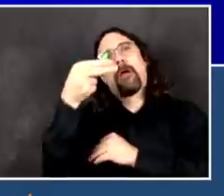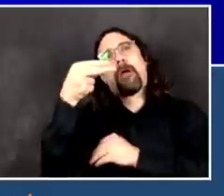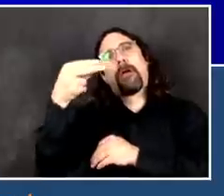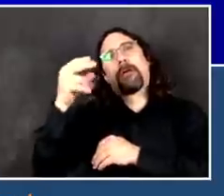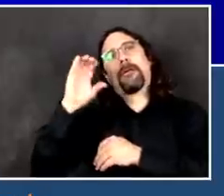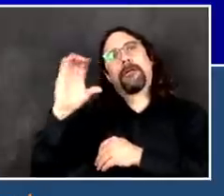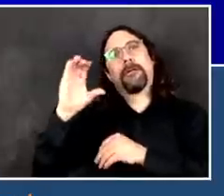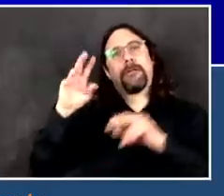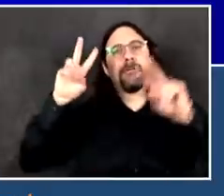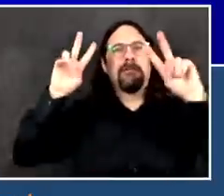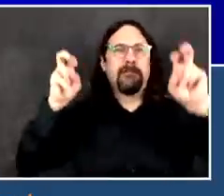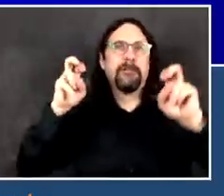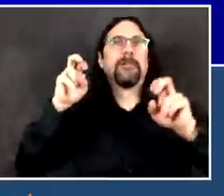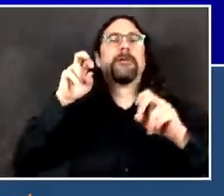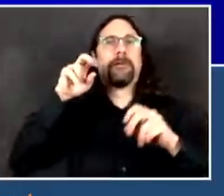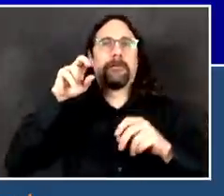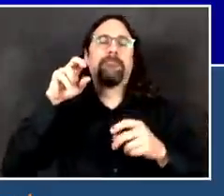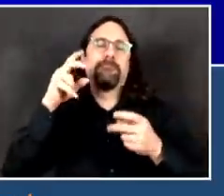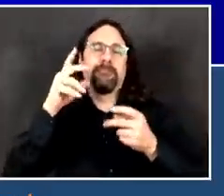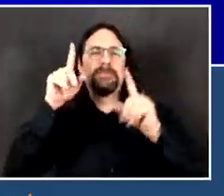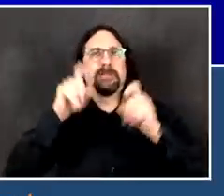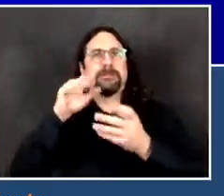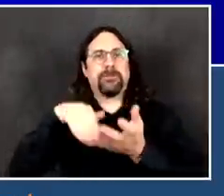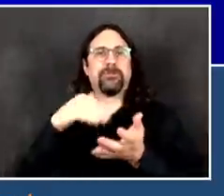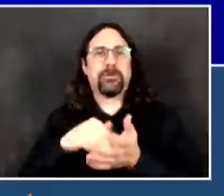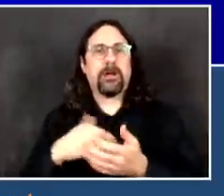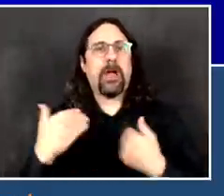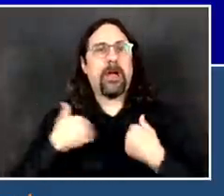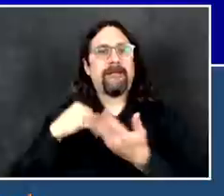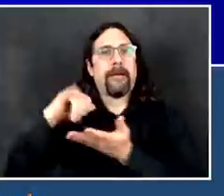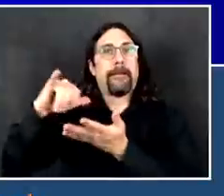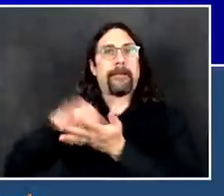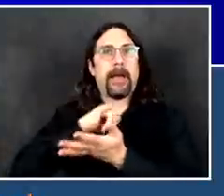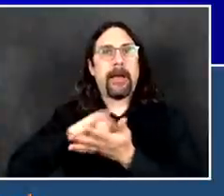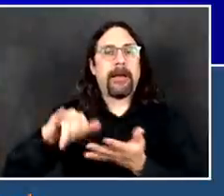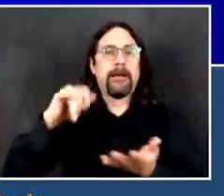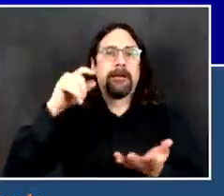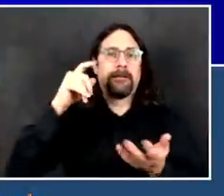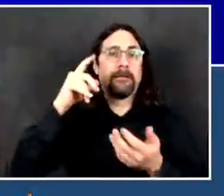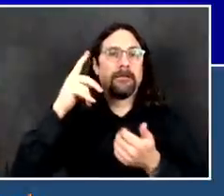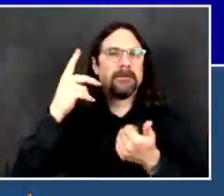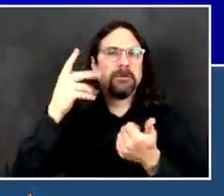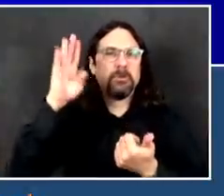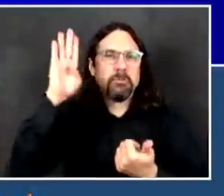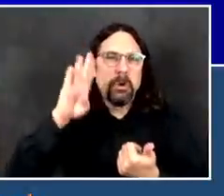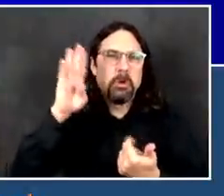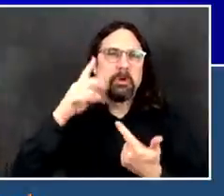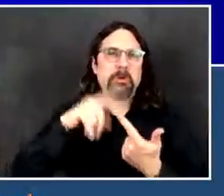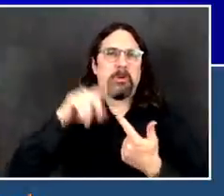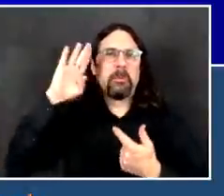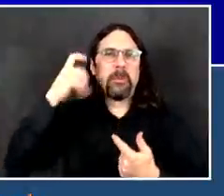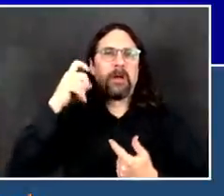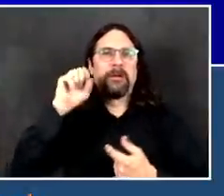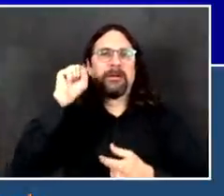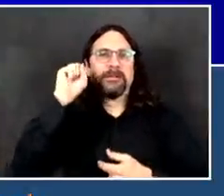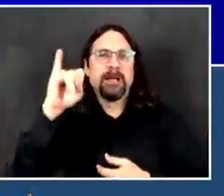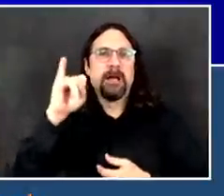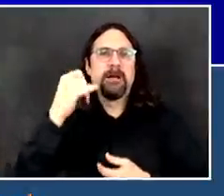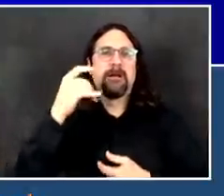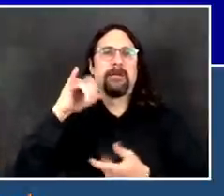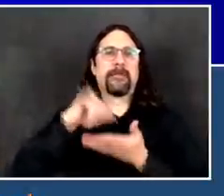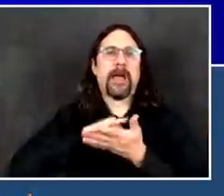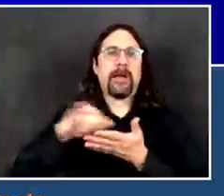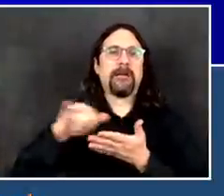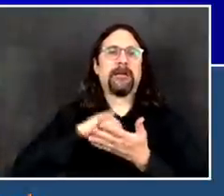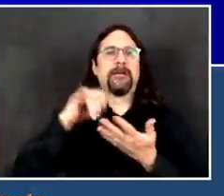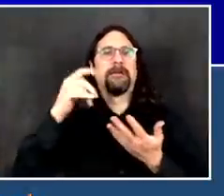Health Center in Harlem, in Queens, at Queens Hospital, the testing center there. All of these are